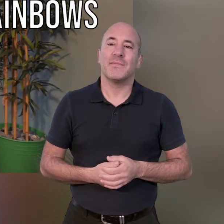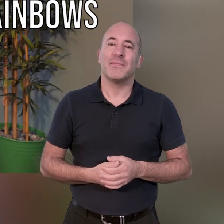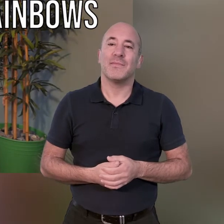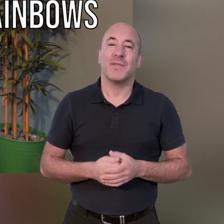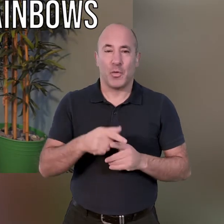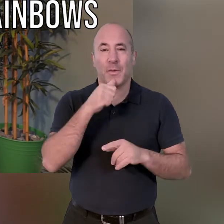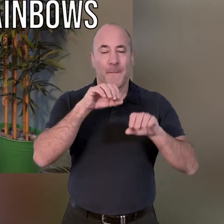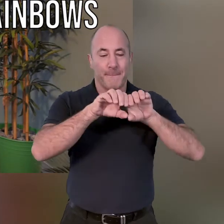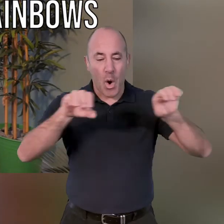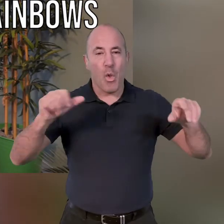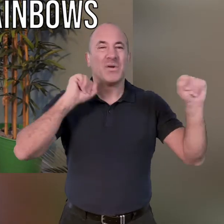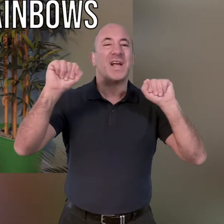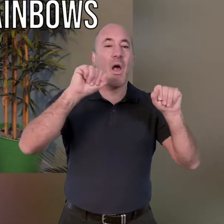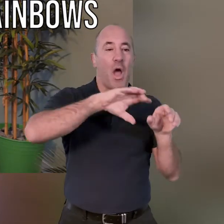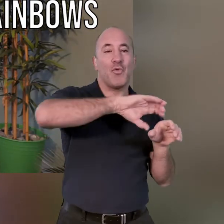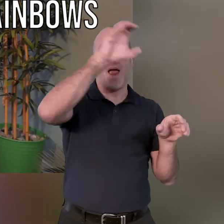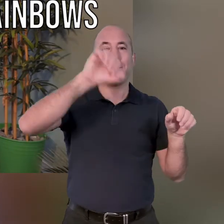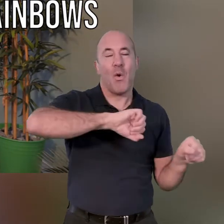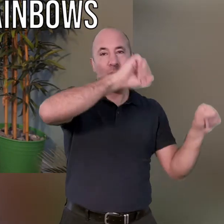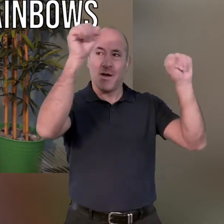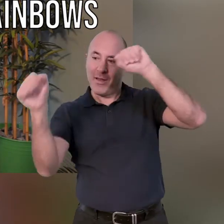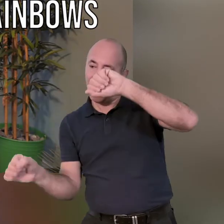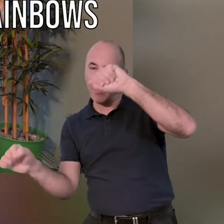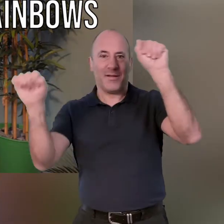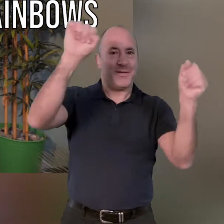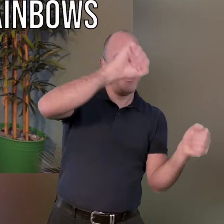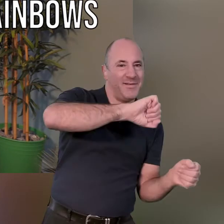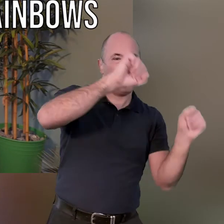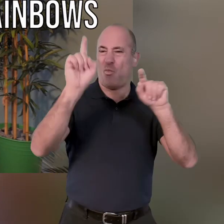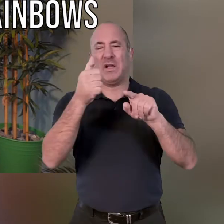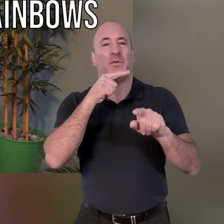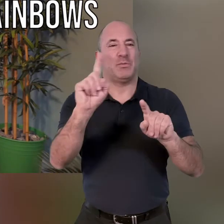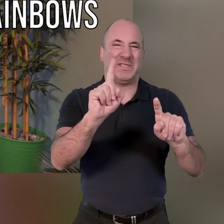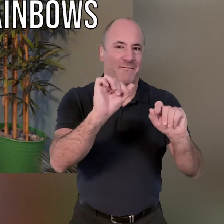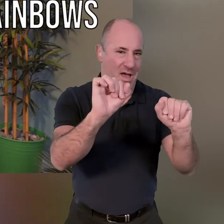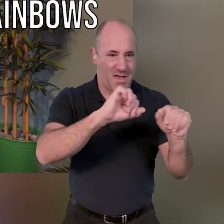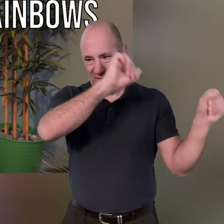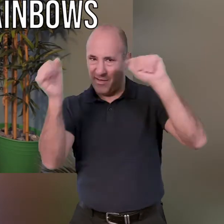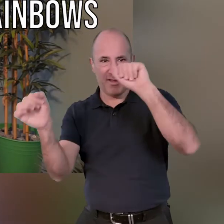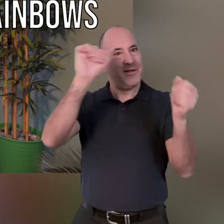So this is, yeah, like making a rainbow with the pole or with the towel or whatever you've got.